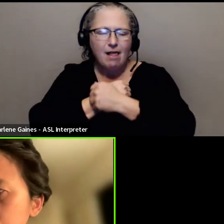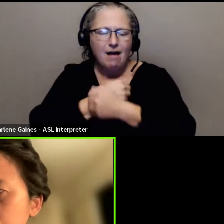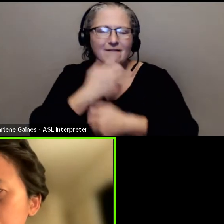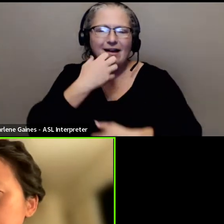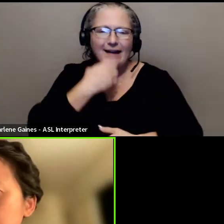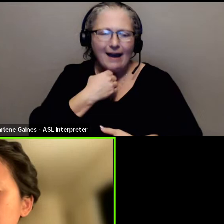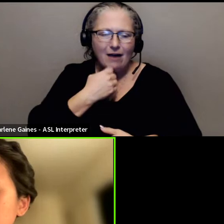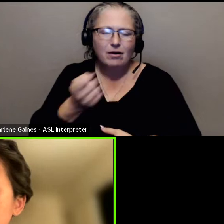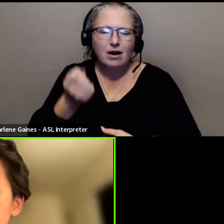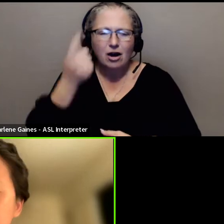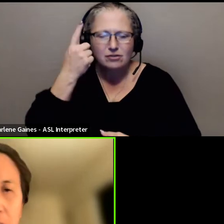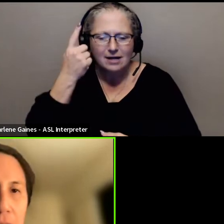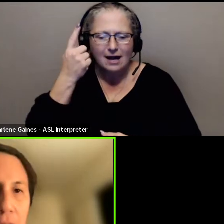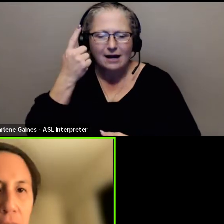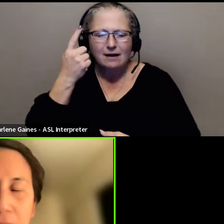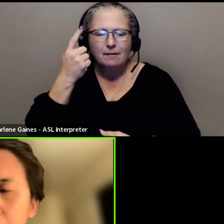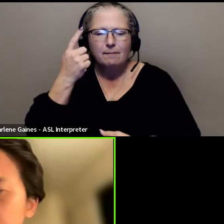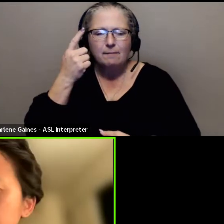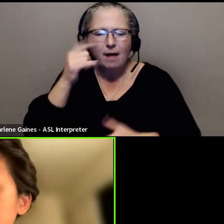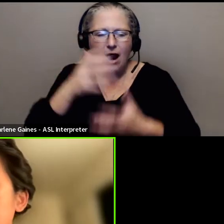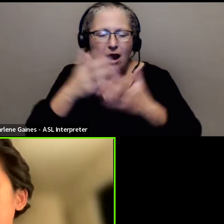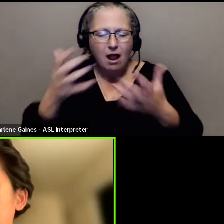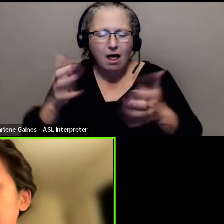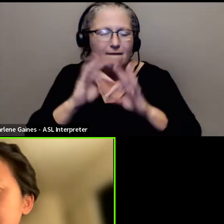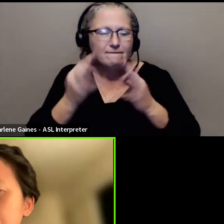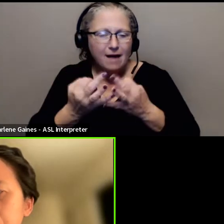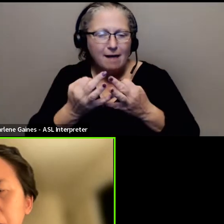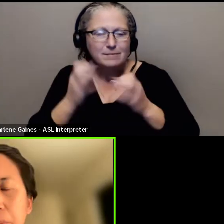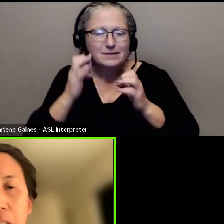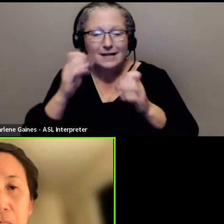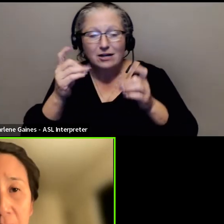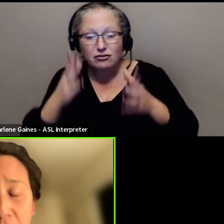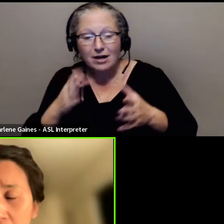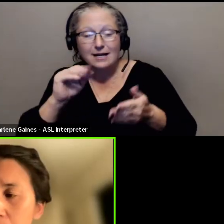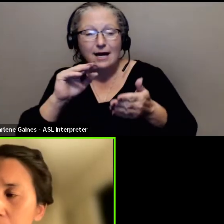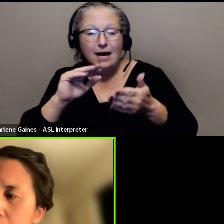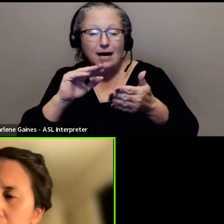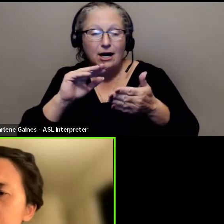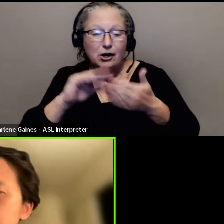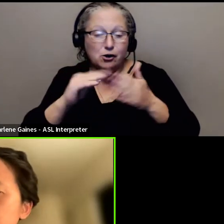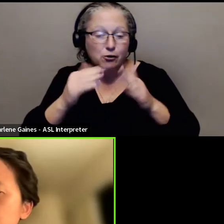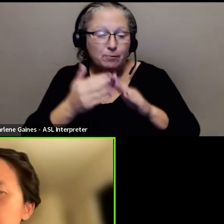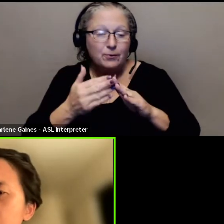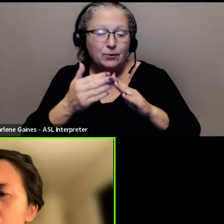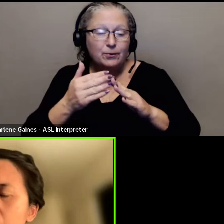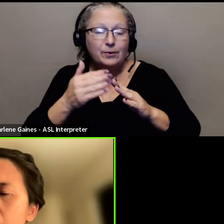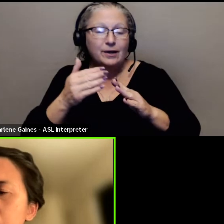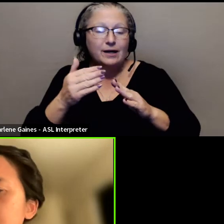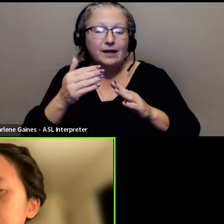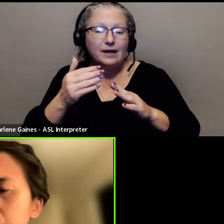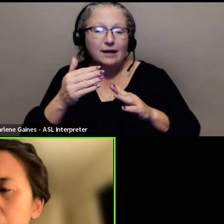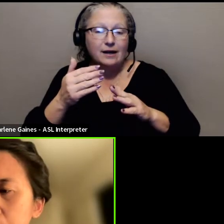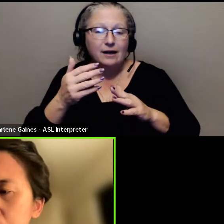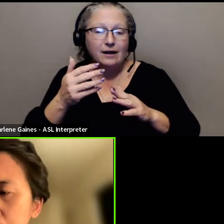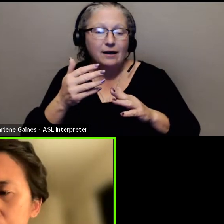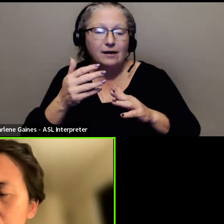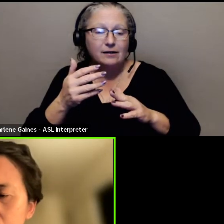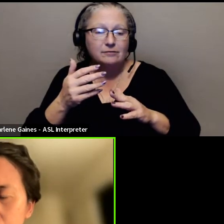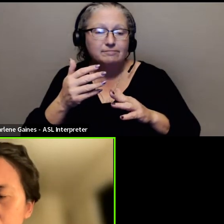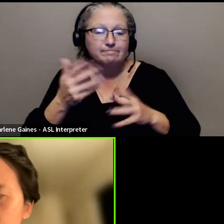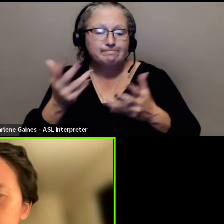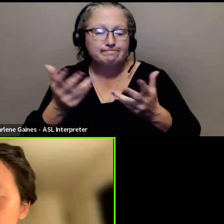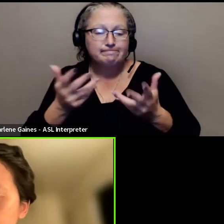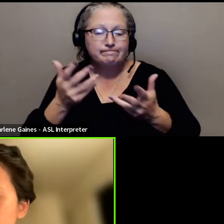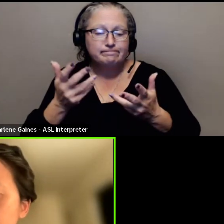the understandable indignation that a lot of the families, educators, and community members have been